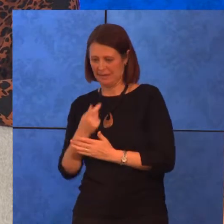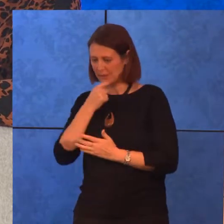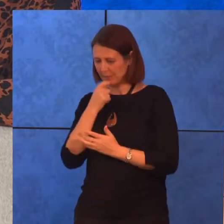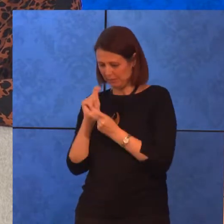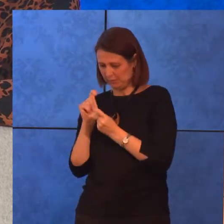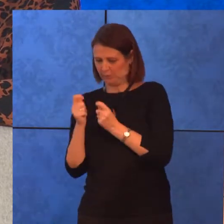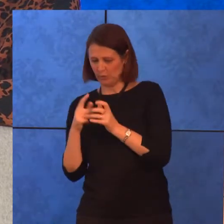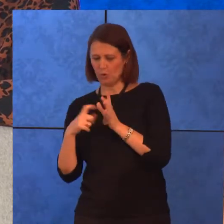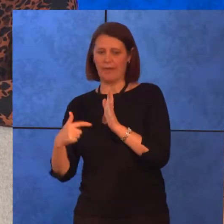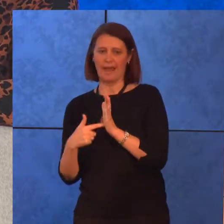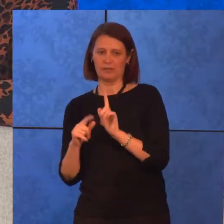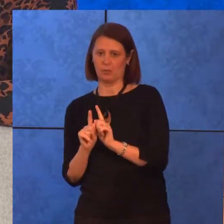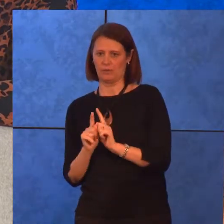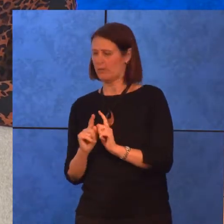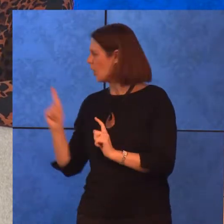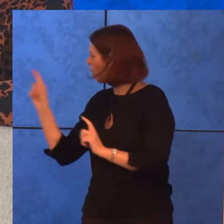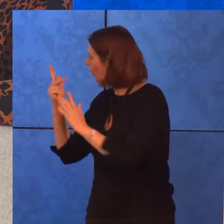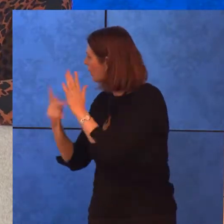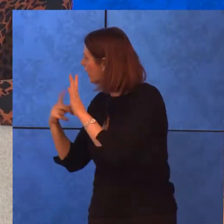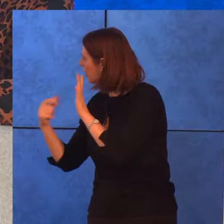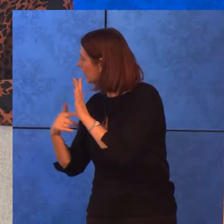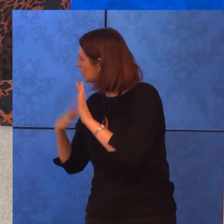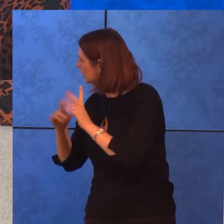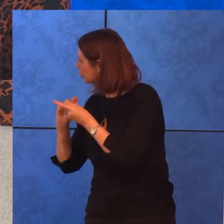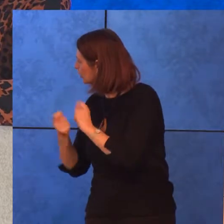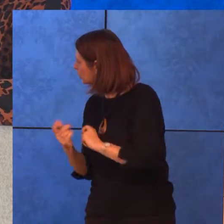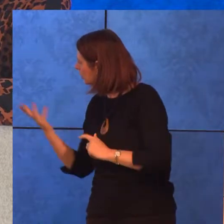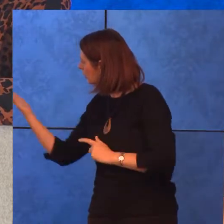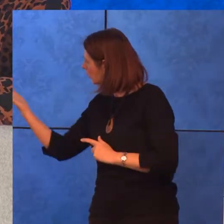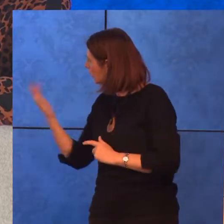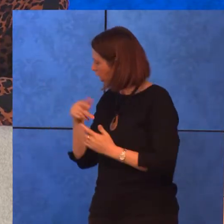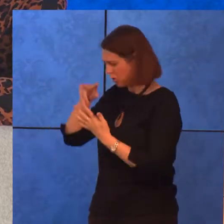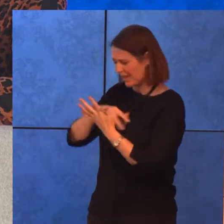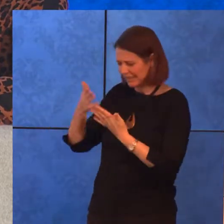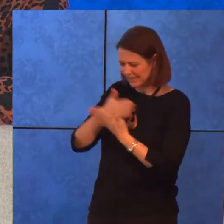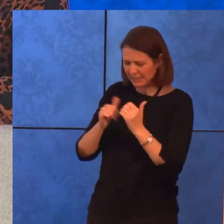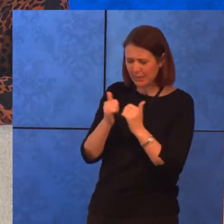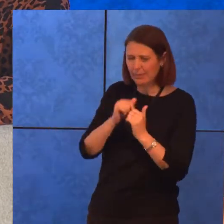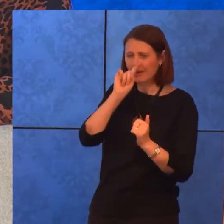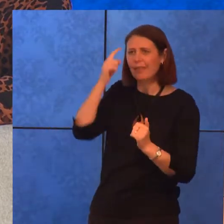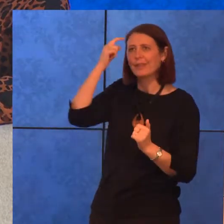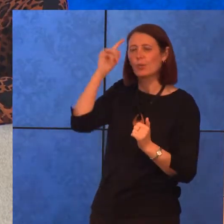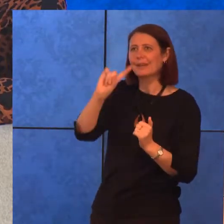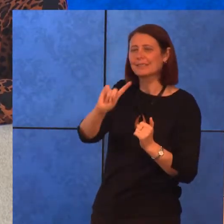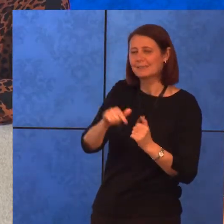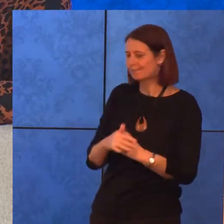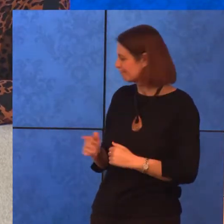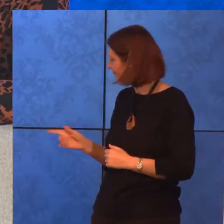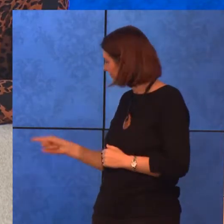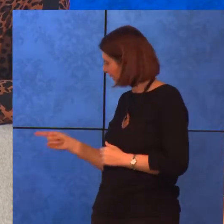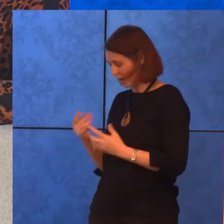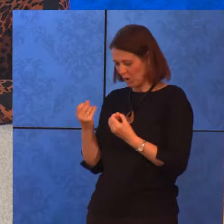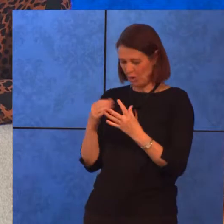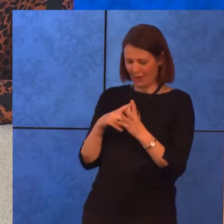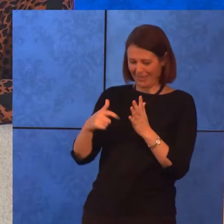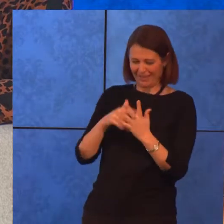to the Act, which is what we're looking at. What part of the Act would need to change? I read the discussion paper, but I can't remember it off the top of my head. And look, I haven't got the Act